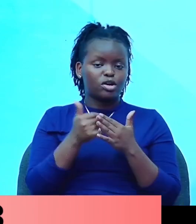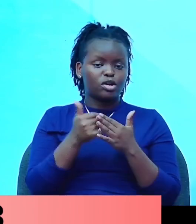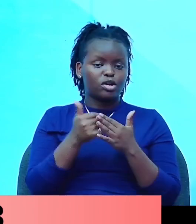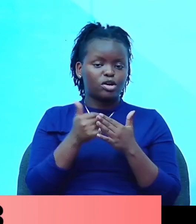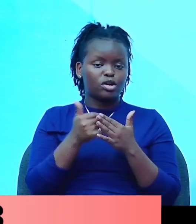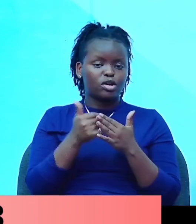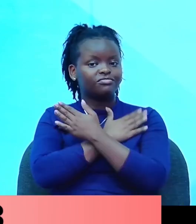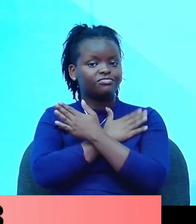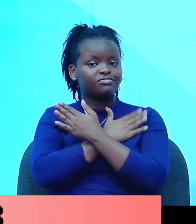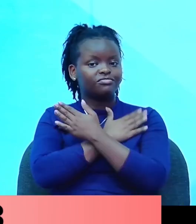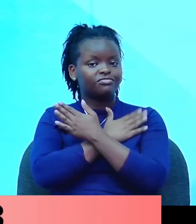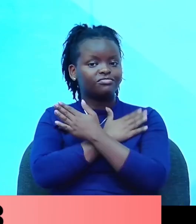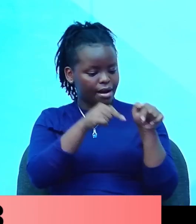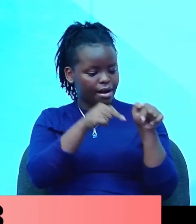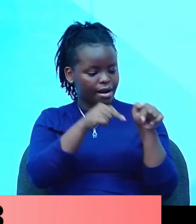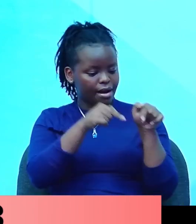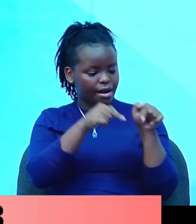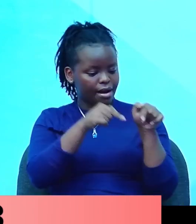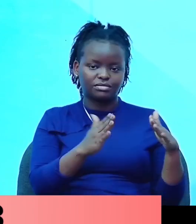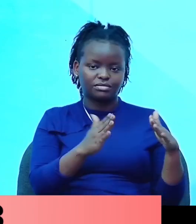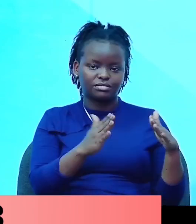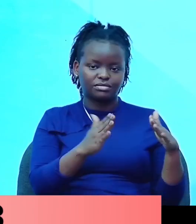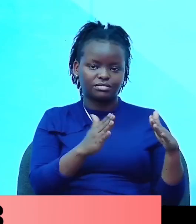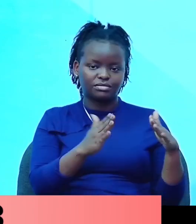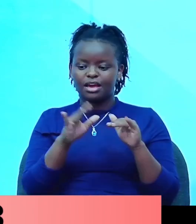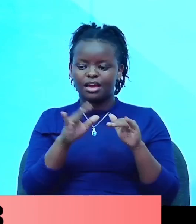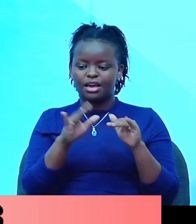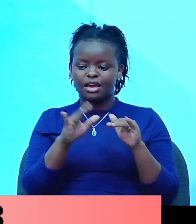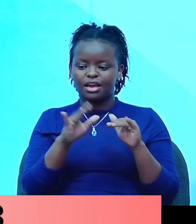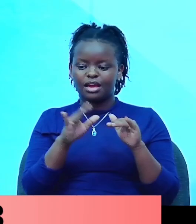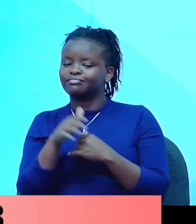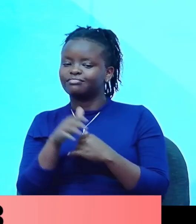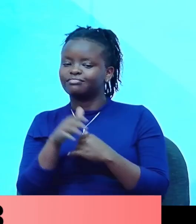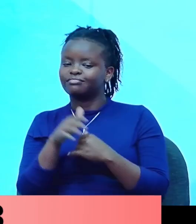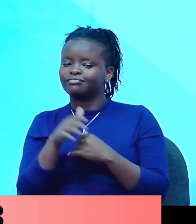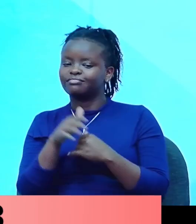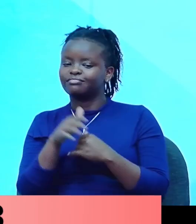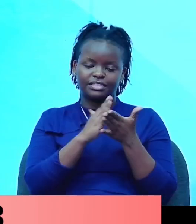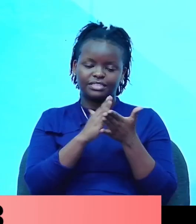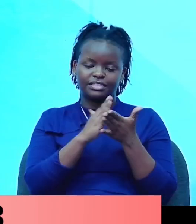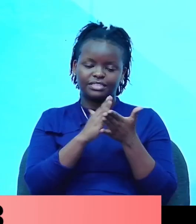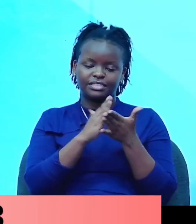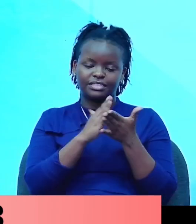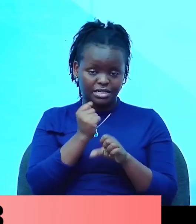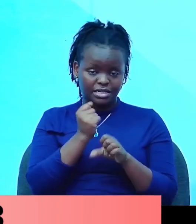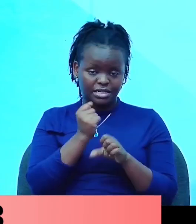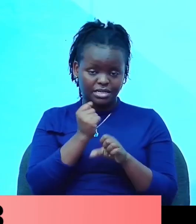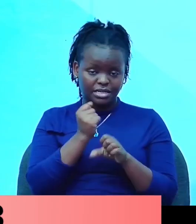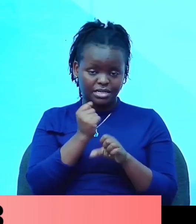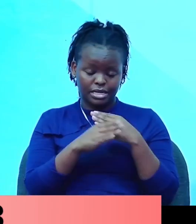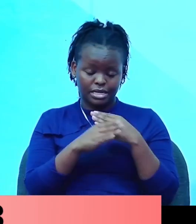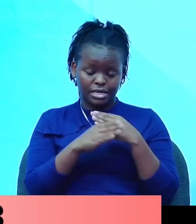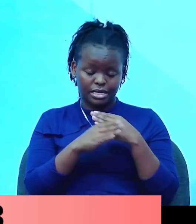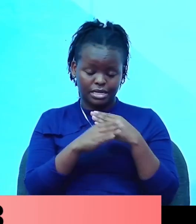Yeah. You lock the money. Yeah. You can access, yes, at some point where, emergencies happen.